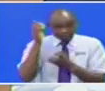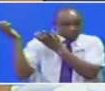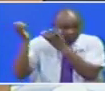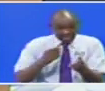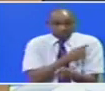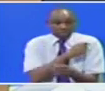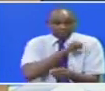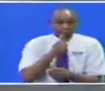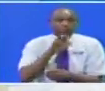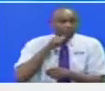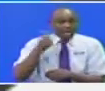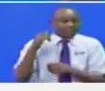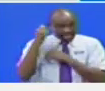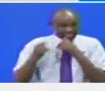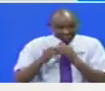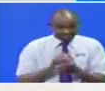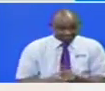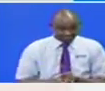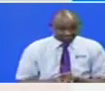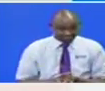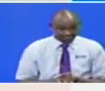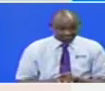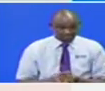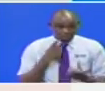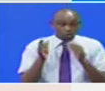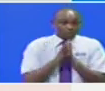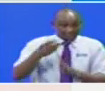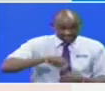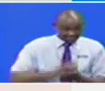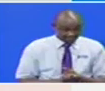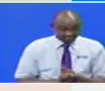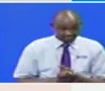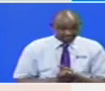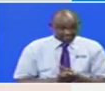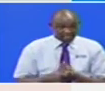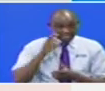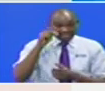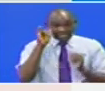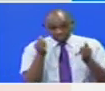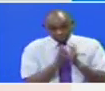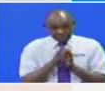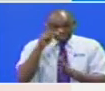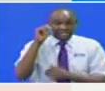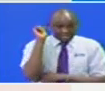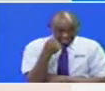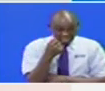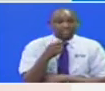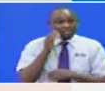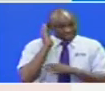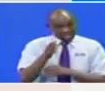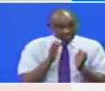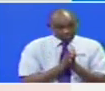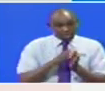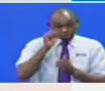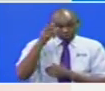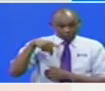doctors and replace the striking medics. Get in touch with us. You can tweet us at KTN News, at KTN Kenya. You can tweet me directly at